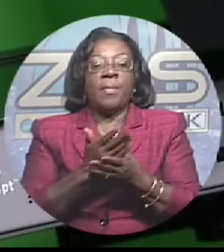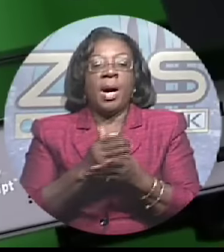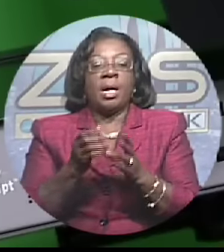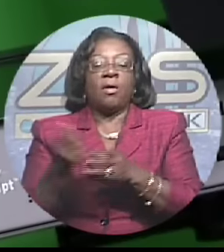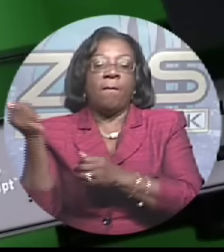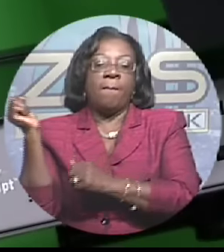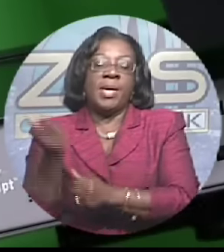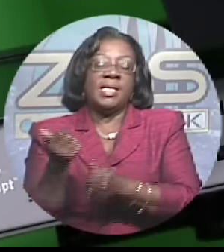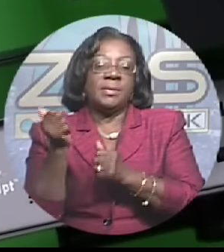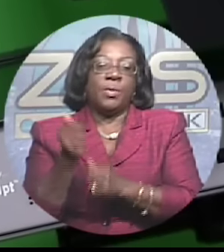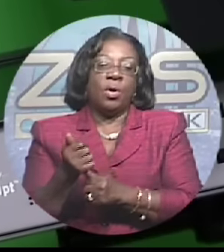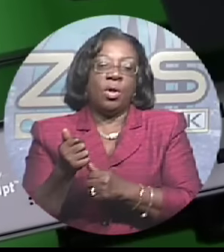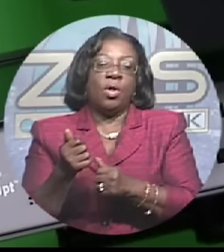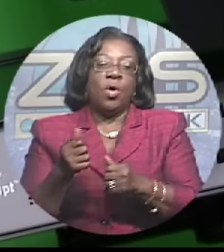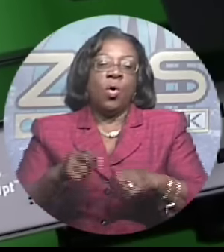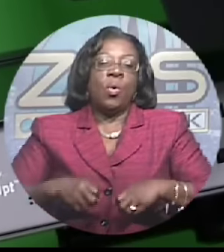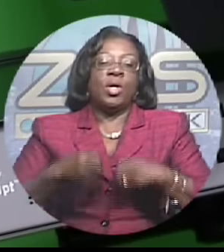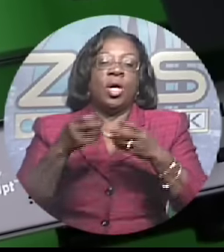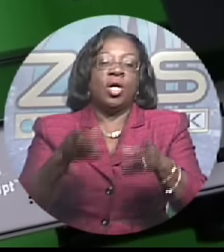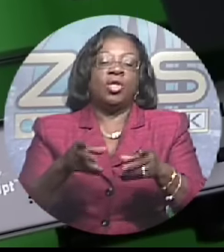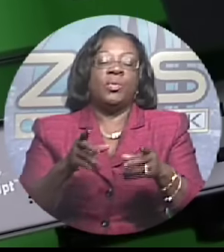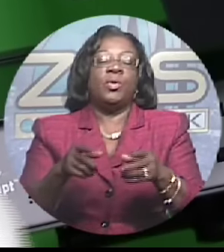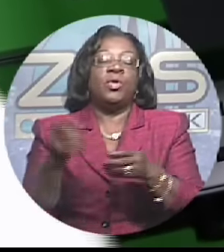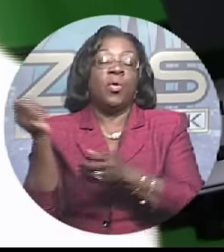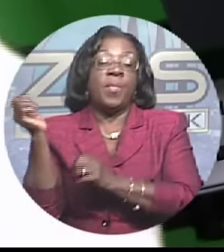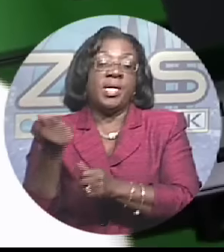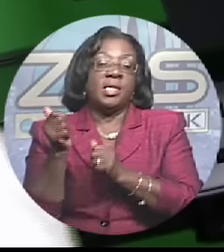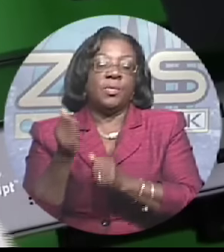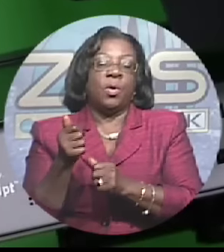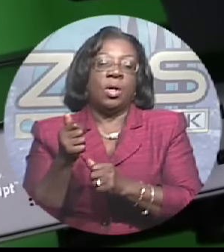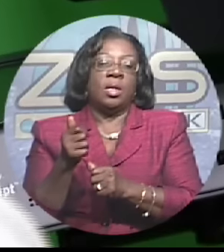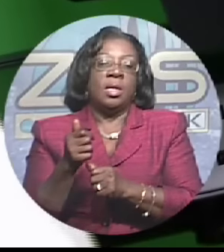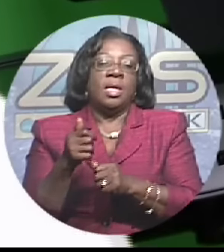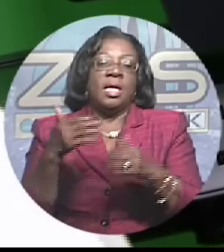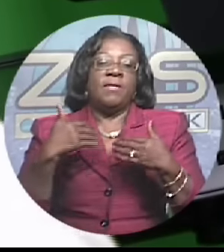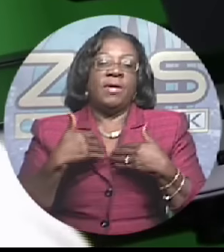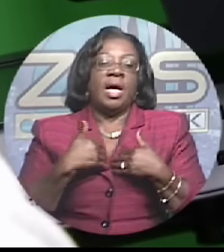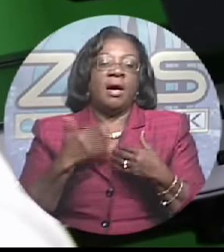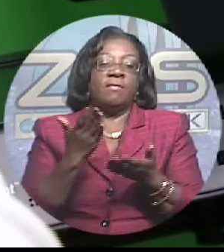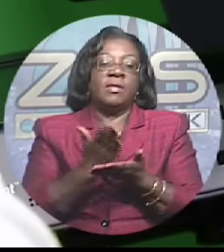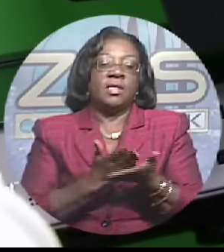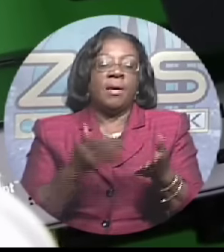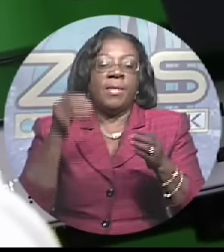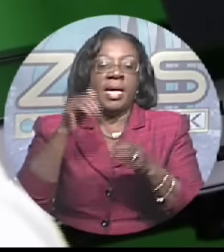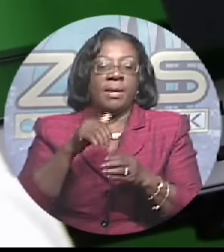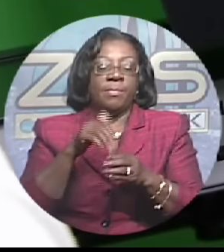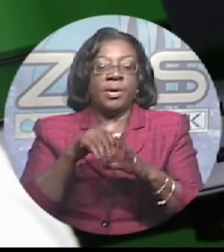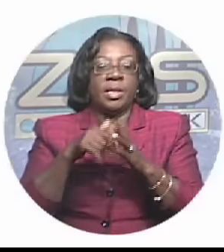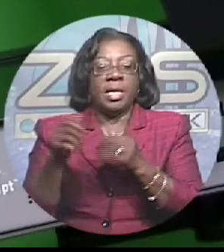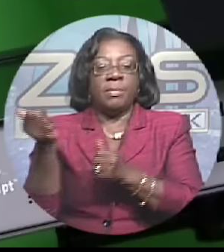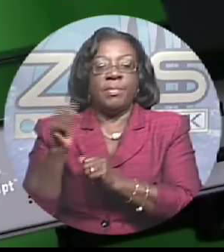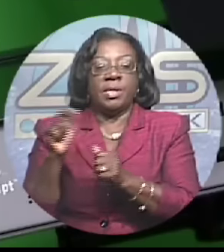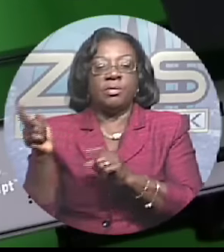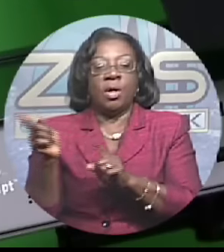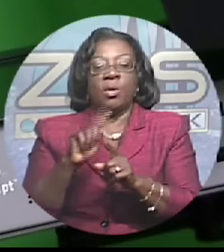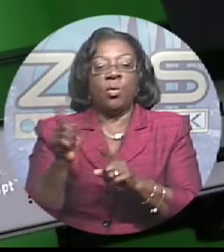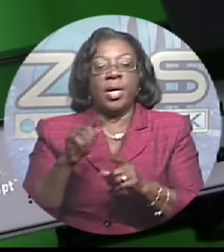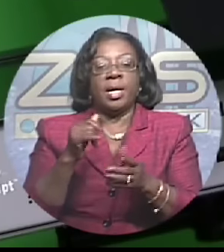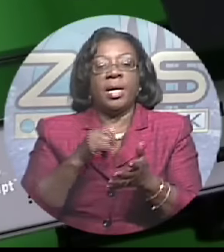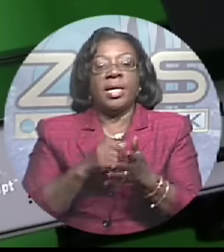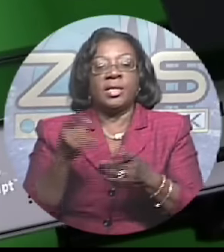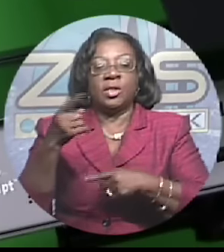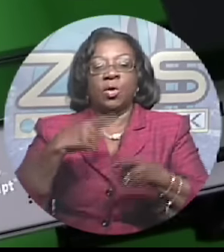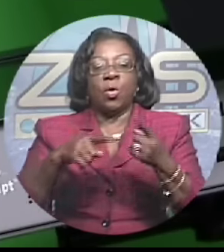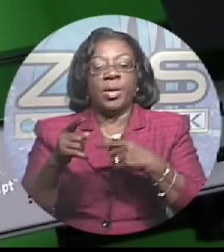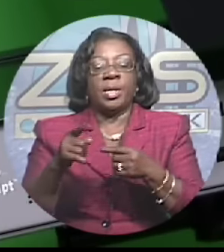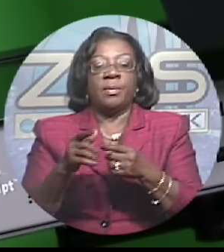to baseball, feel significant in respect of they have some input in where baseball is headed. That's why I wanted to make sure